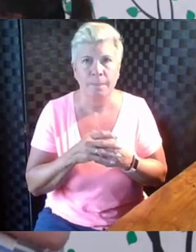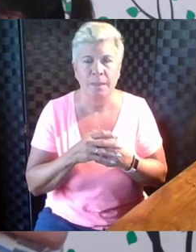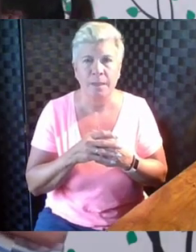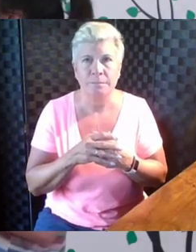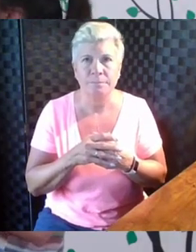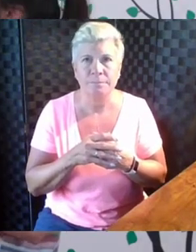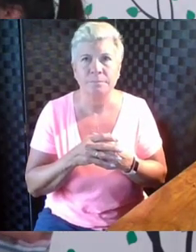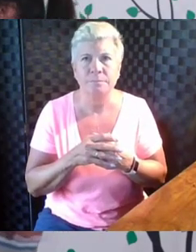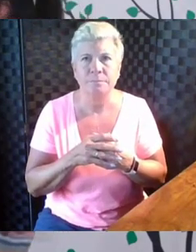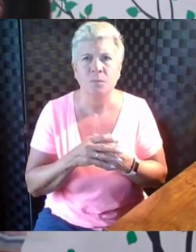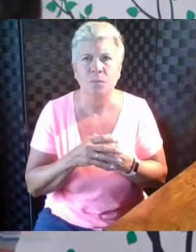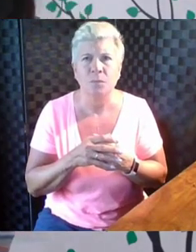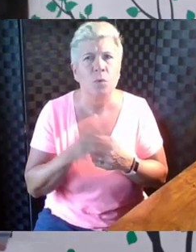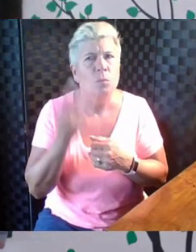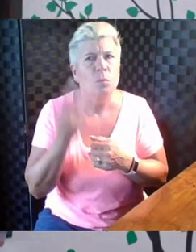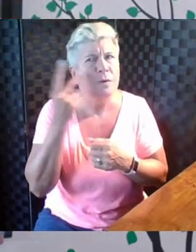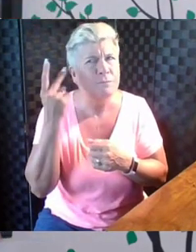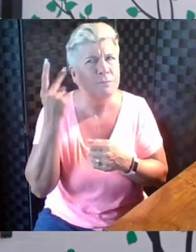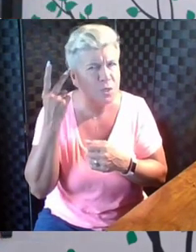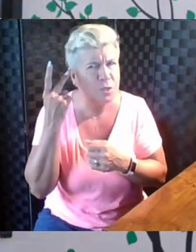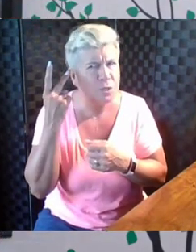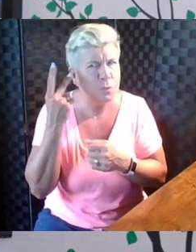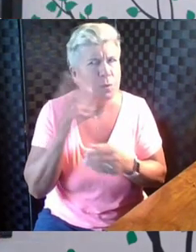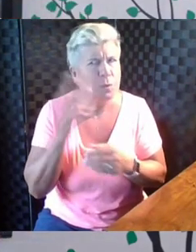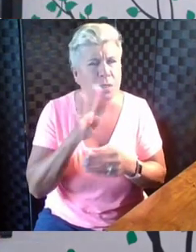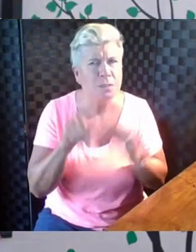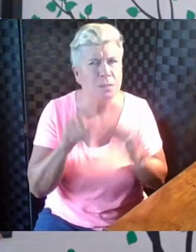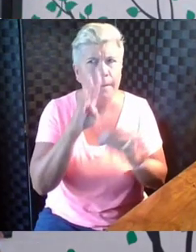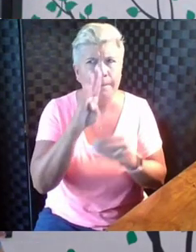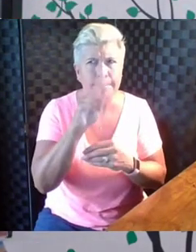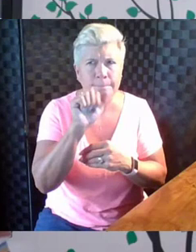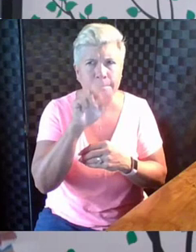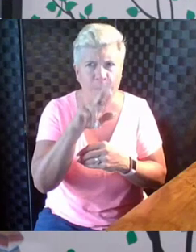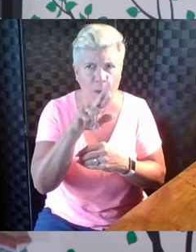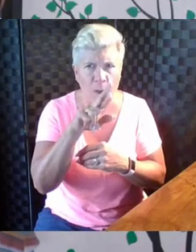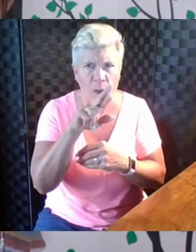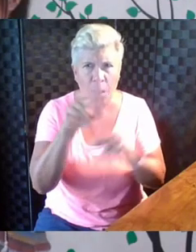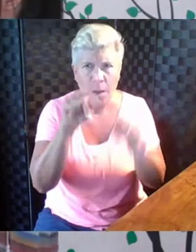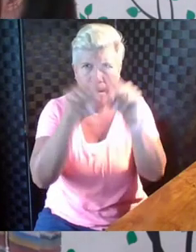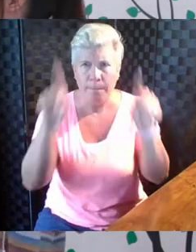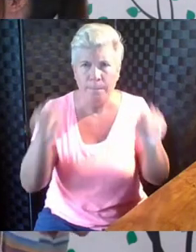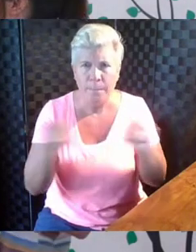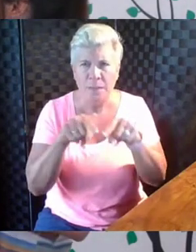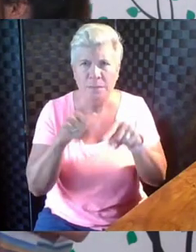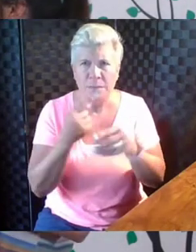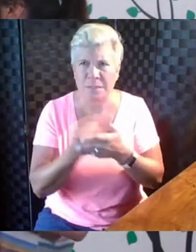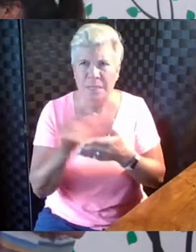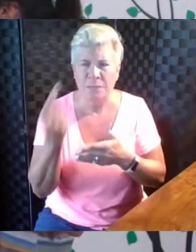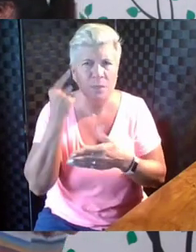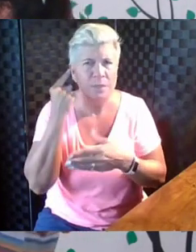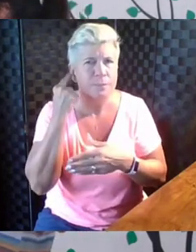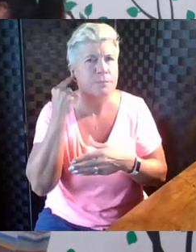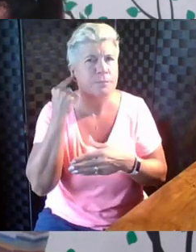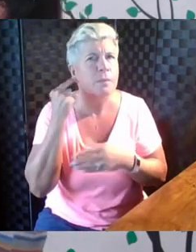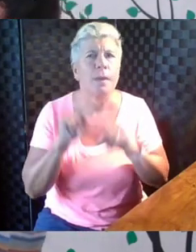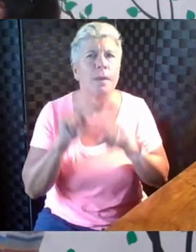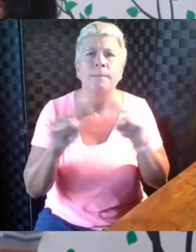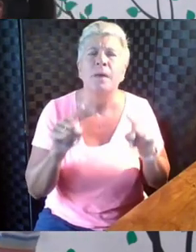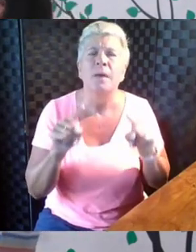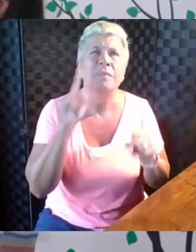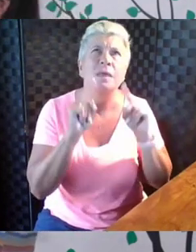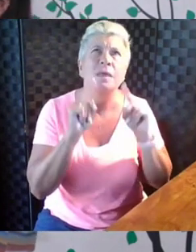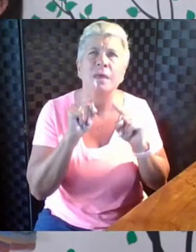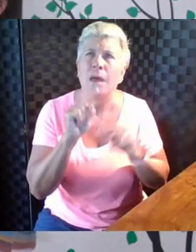All right. So we're going to review. We kind of talked about bar models a little bit at the end of last lesson. But let's